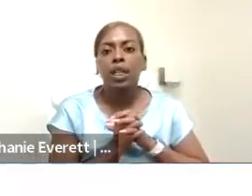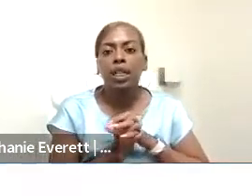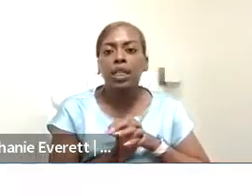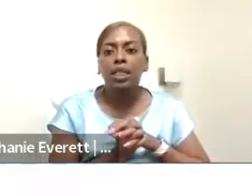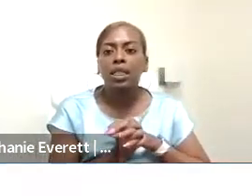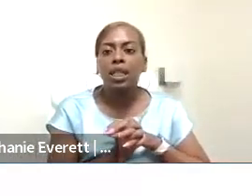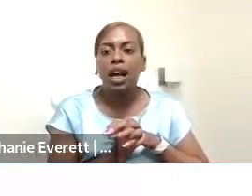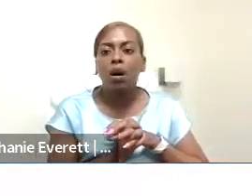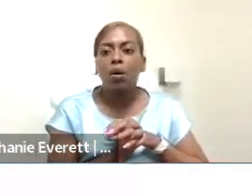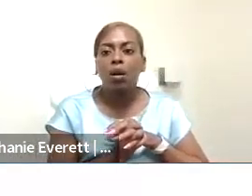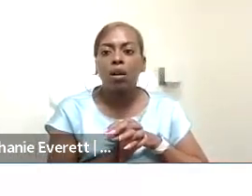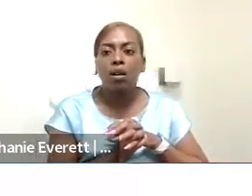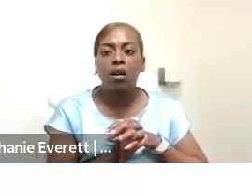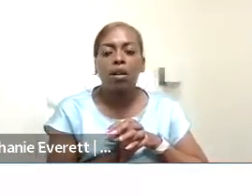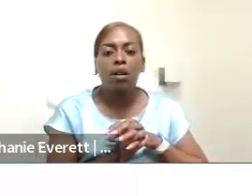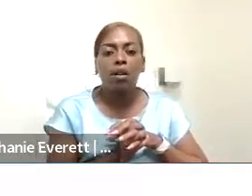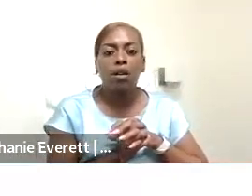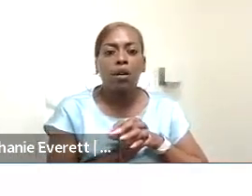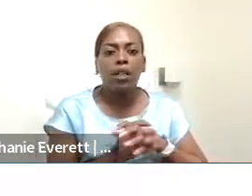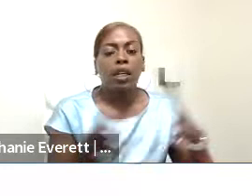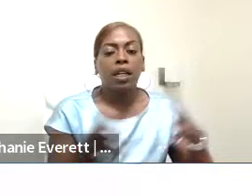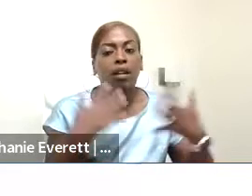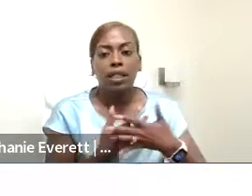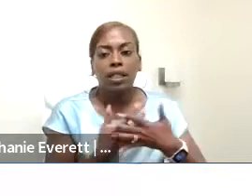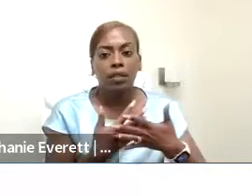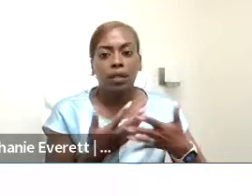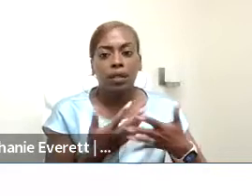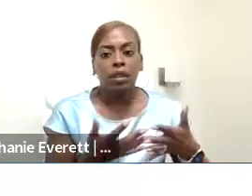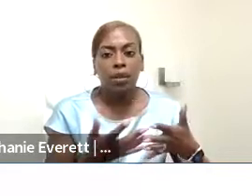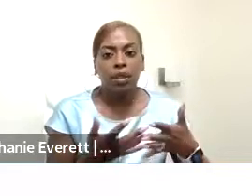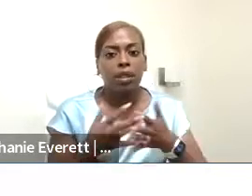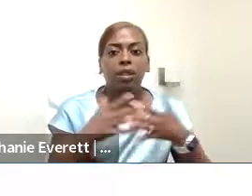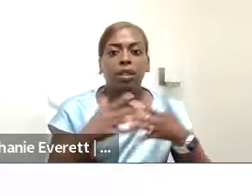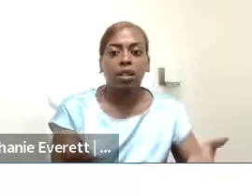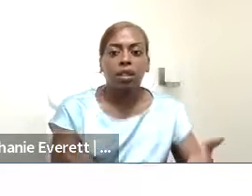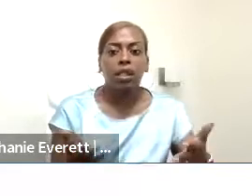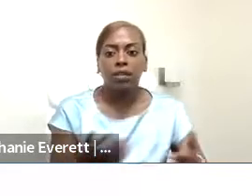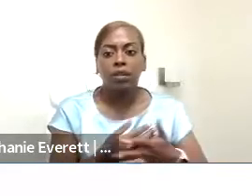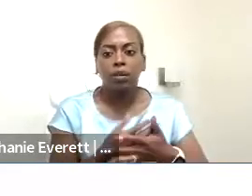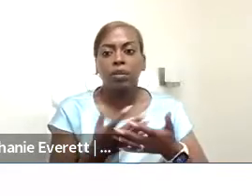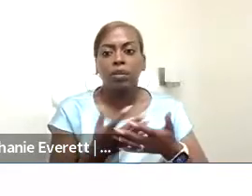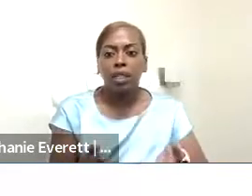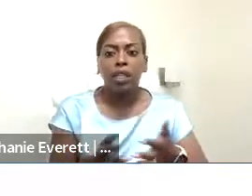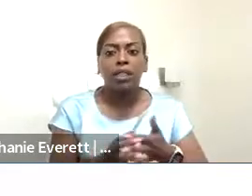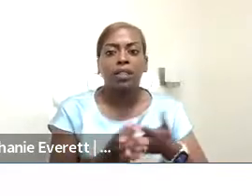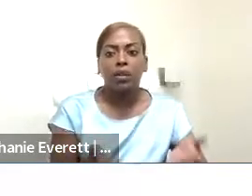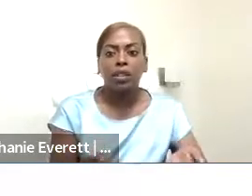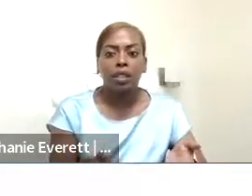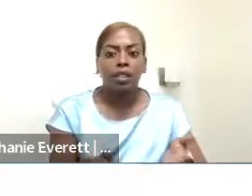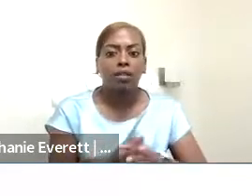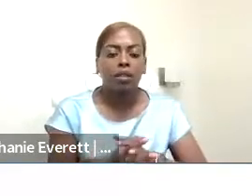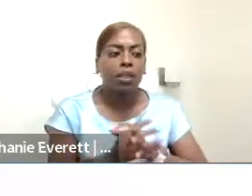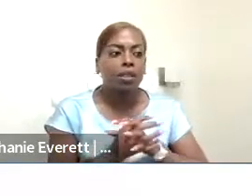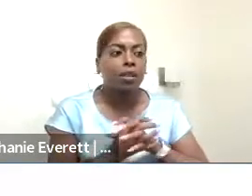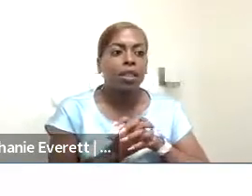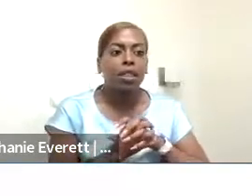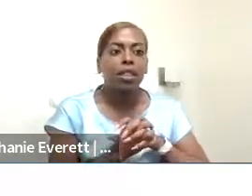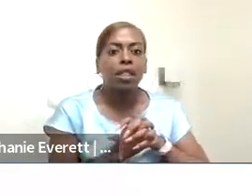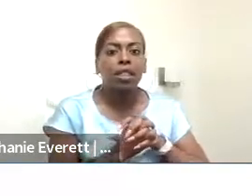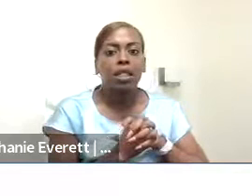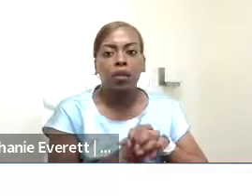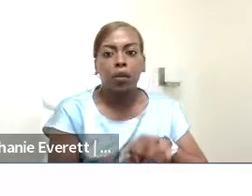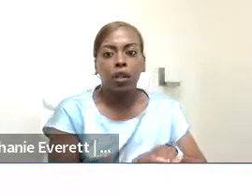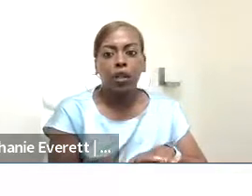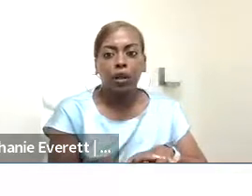So it is our collective responsibility. It's your collective responsibility. It's everyone's collective